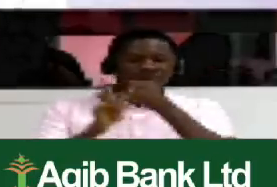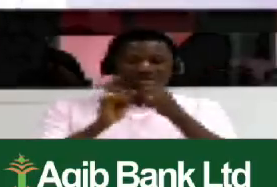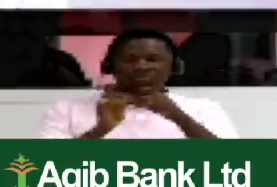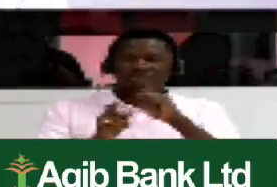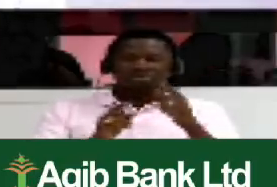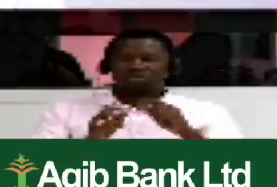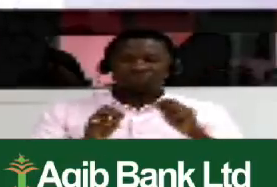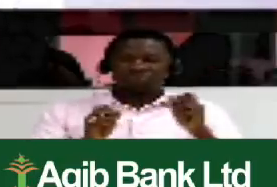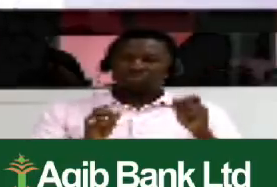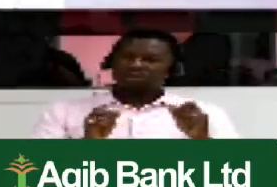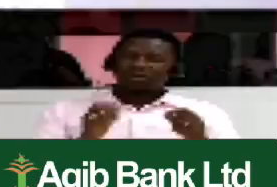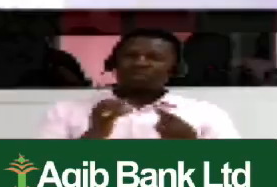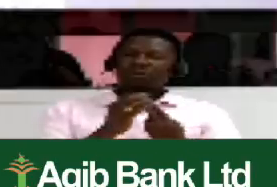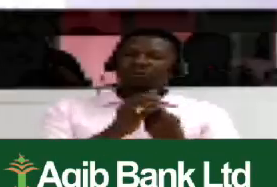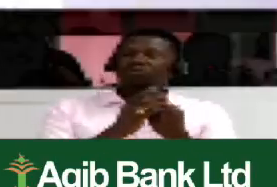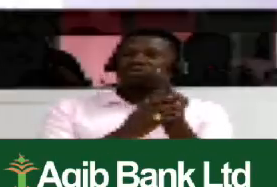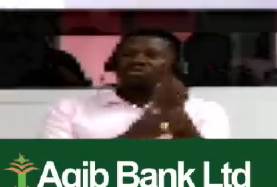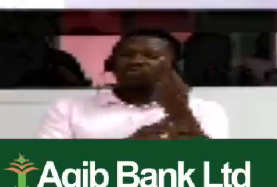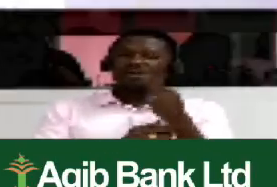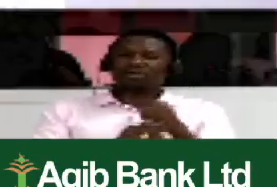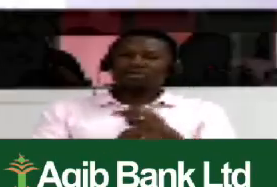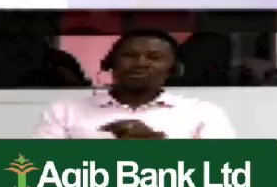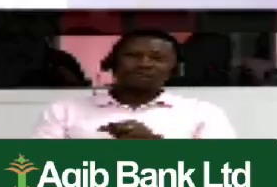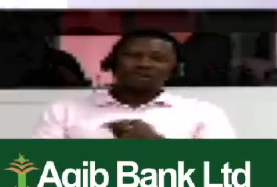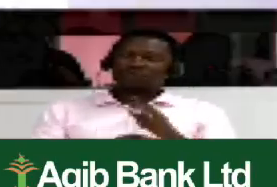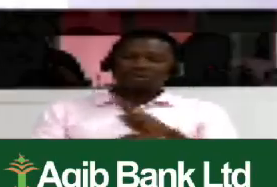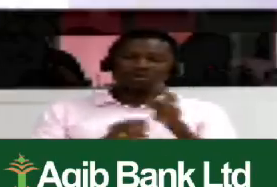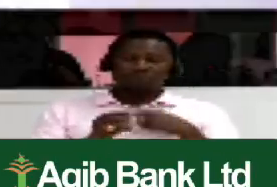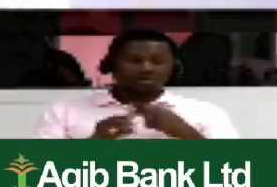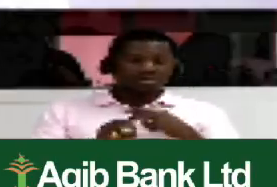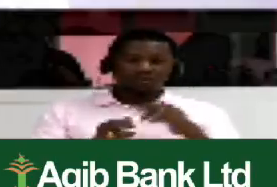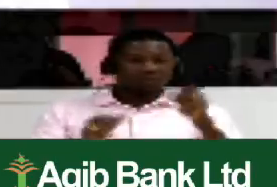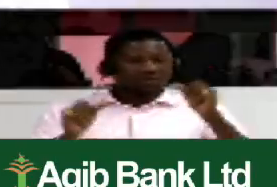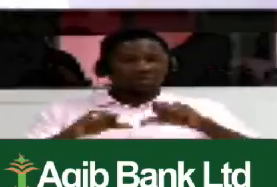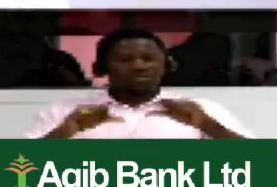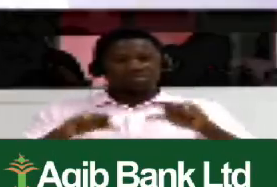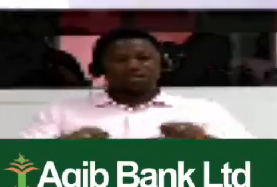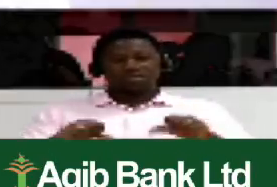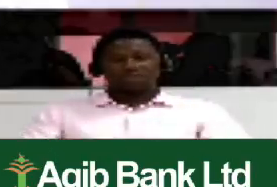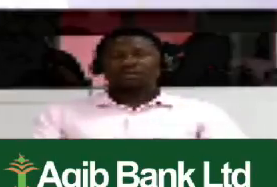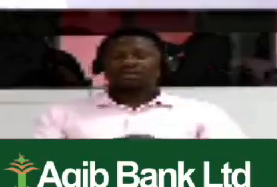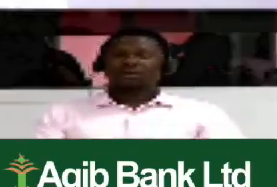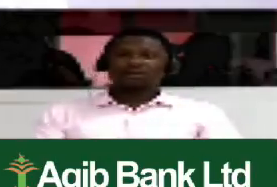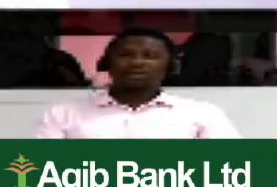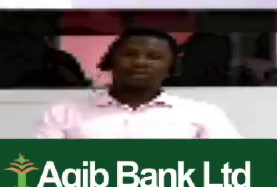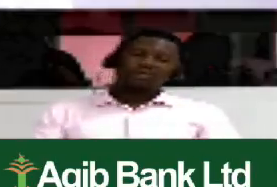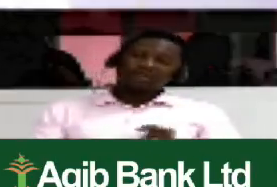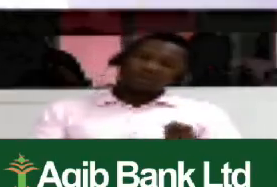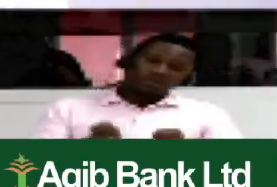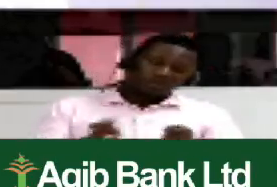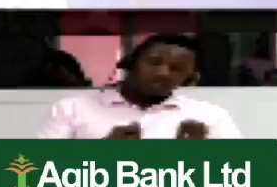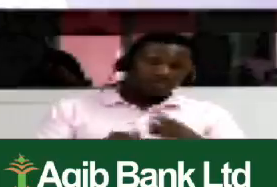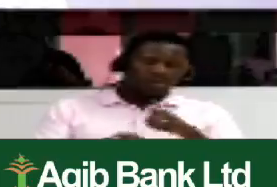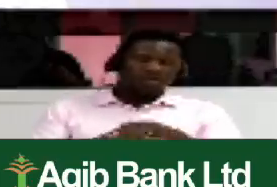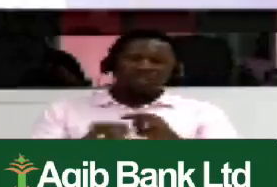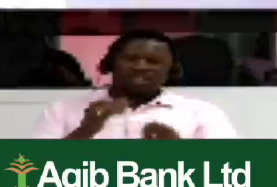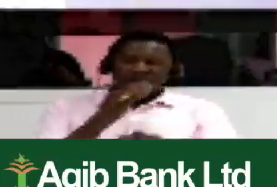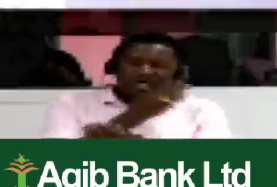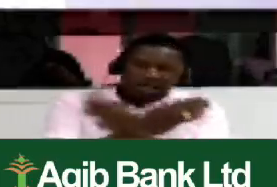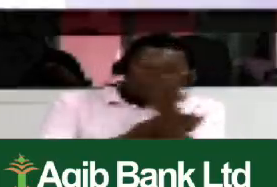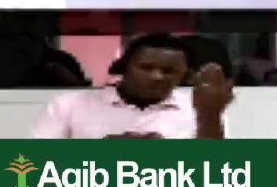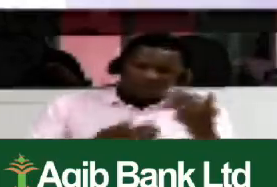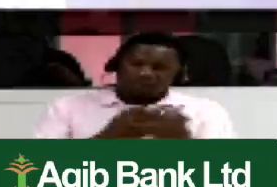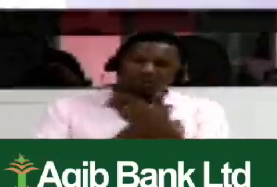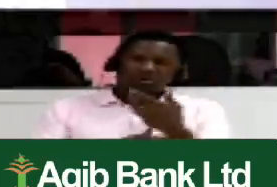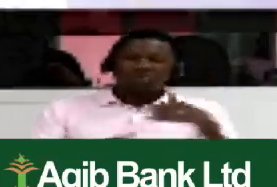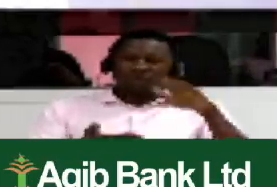was not improving. Instead, it was deteriorating. They managed with that until early morning on the 9th